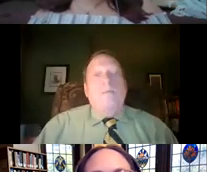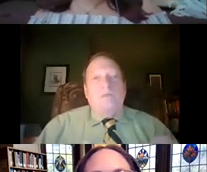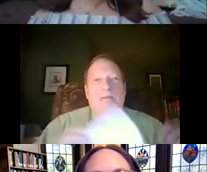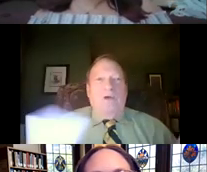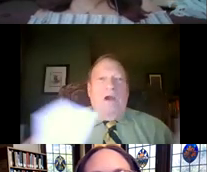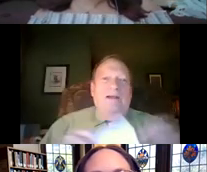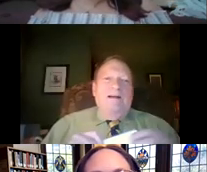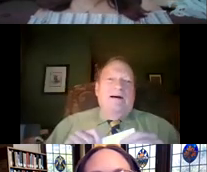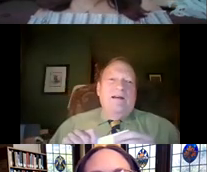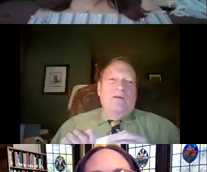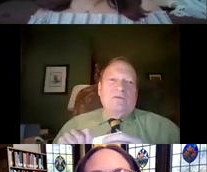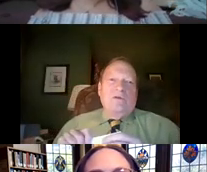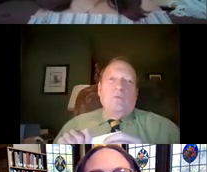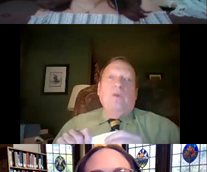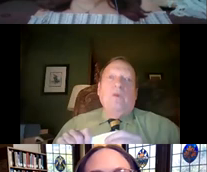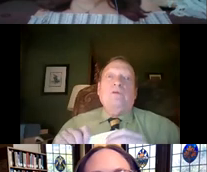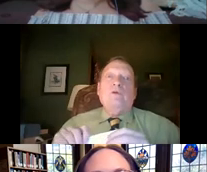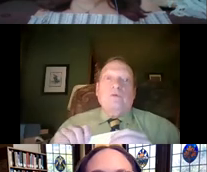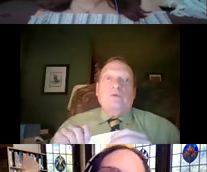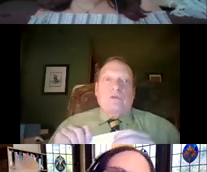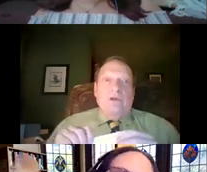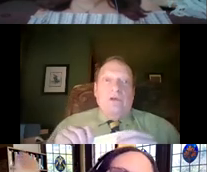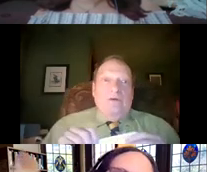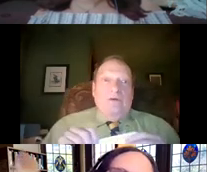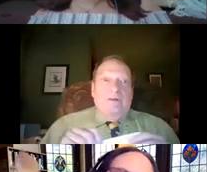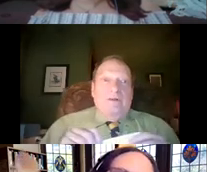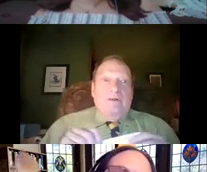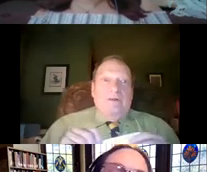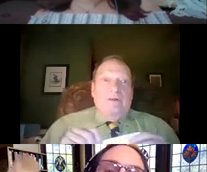Oh, I'm sorry. Here was the original seal